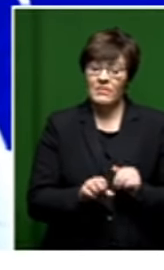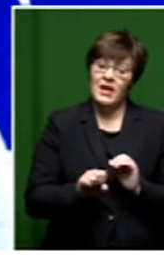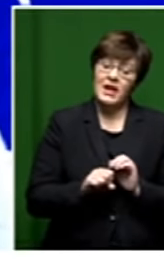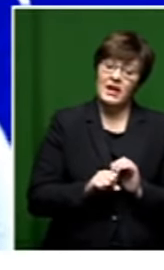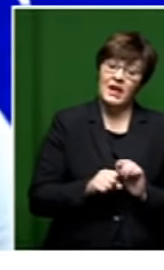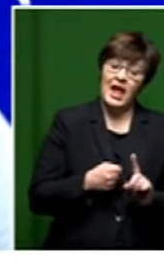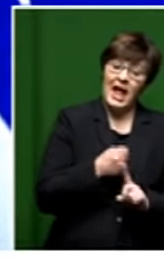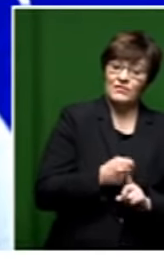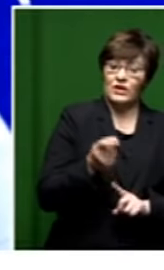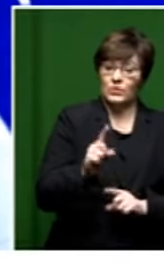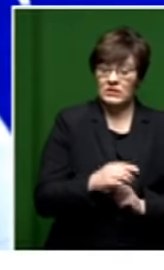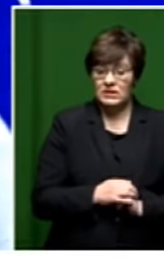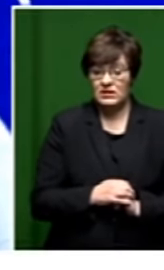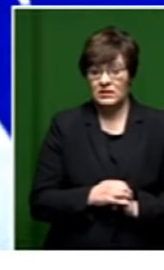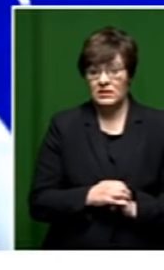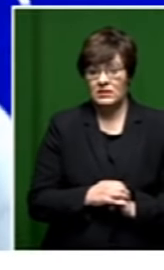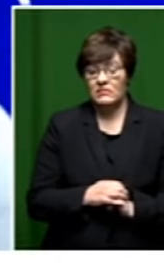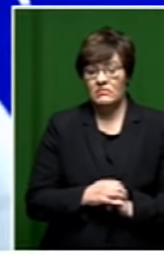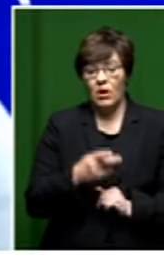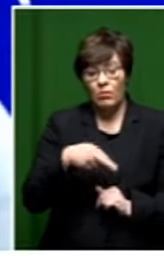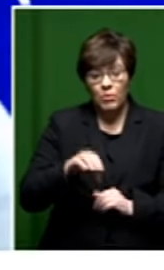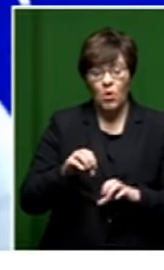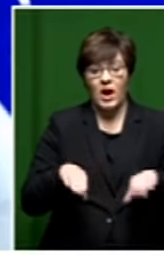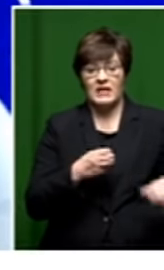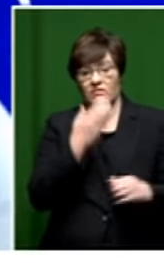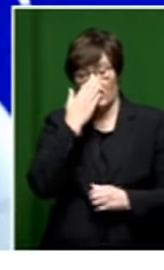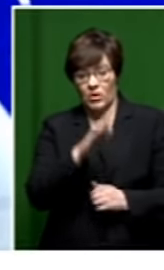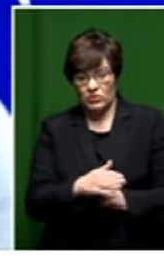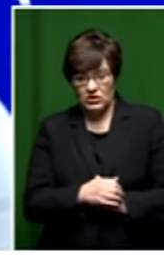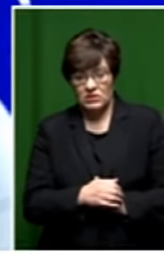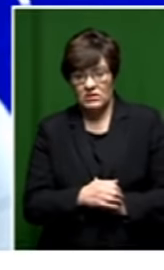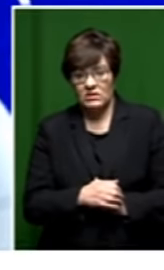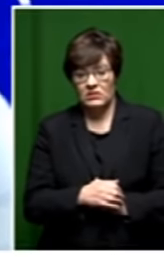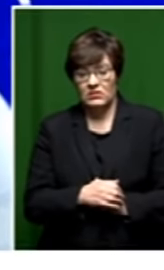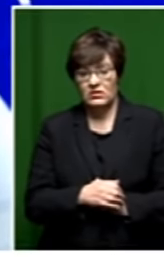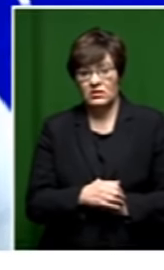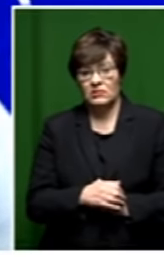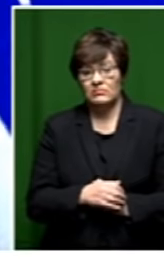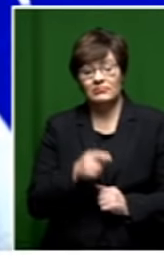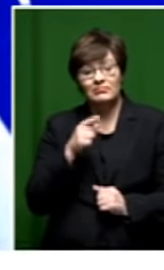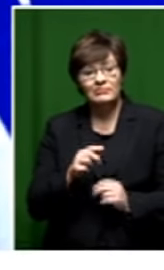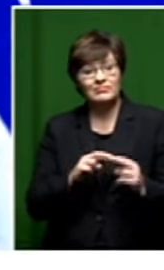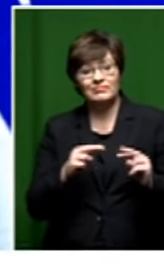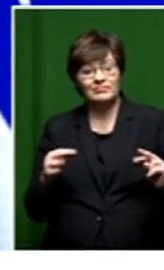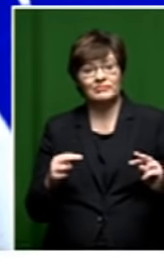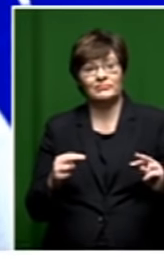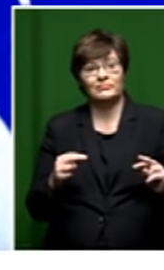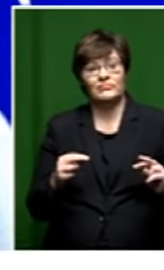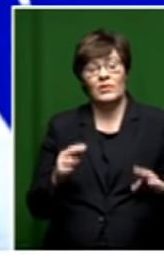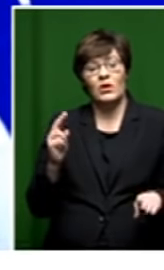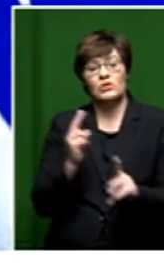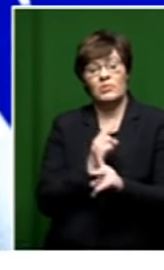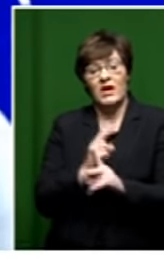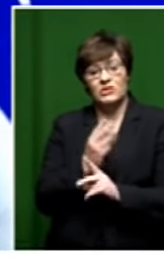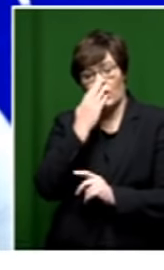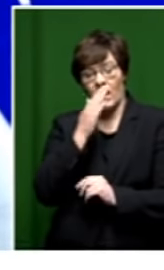advocate is that of a very, proactive approach and a very preempting approach. And that is the kind of the